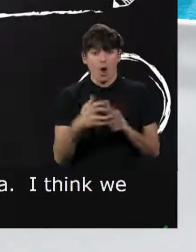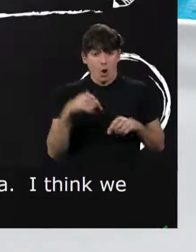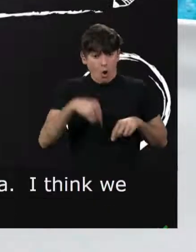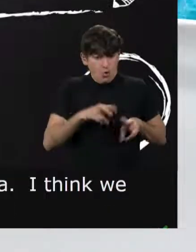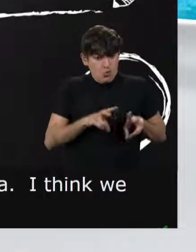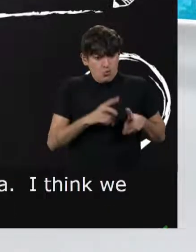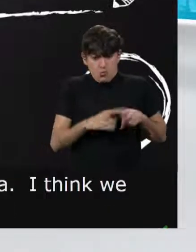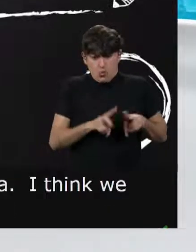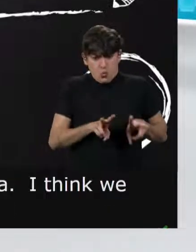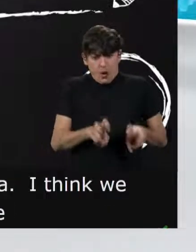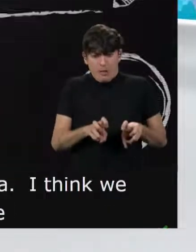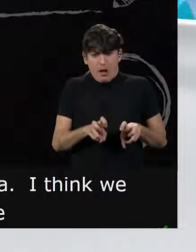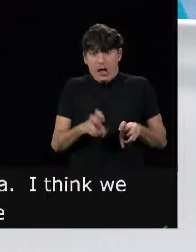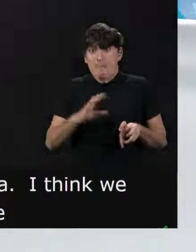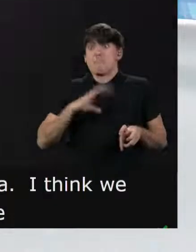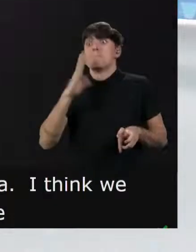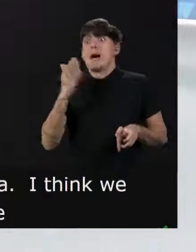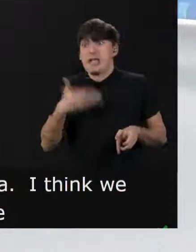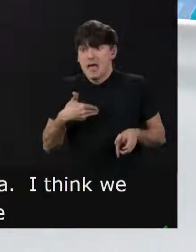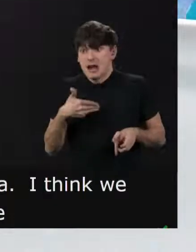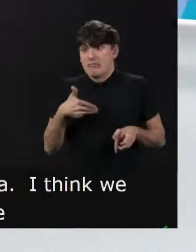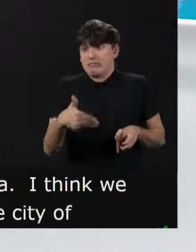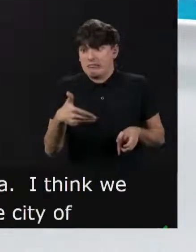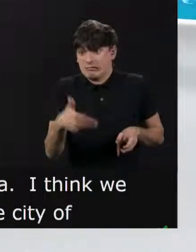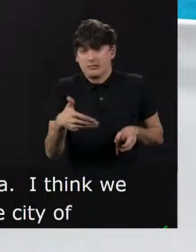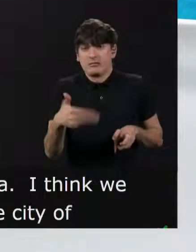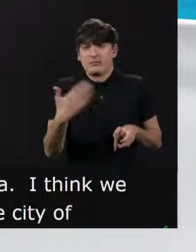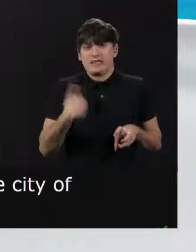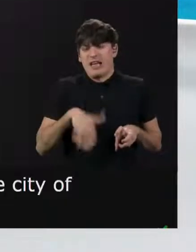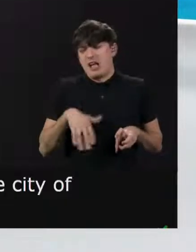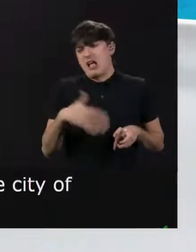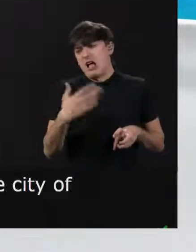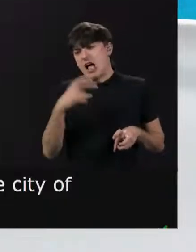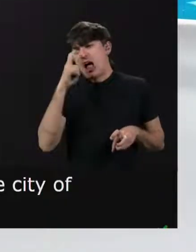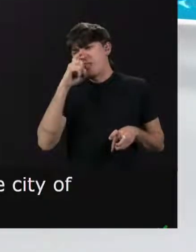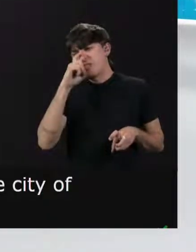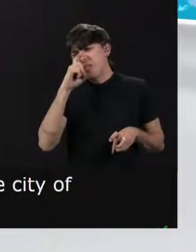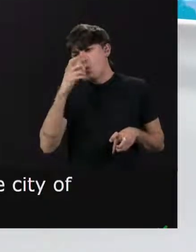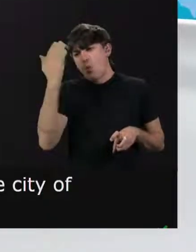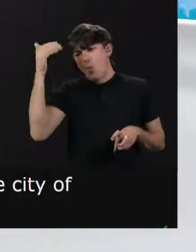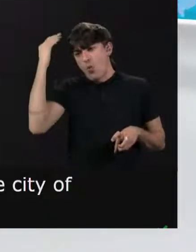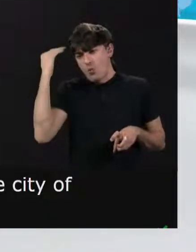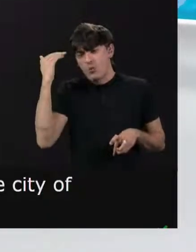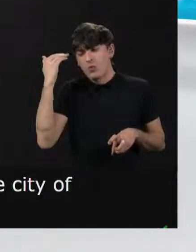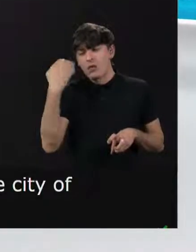tomorrow. What's new today, tomorrow will be outdated.